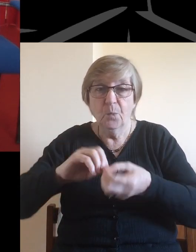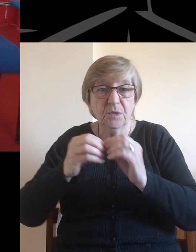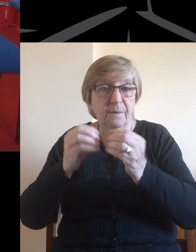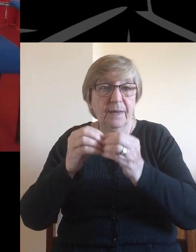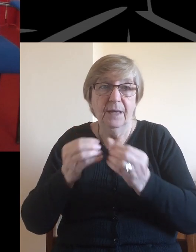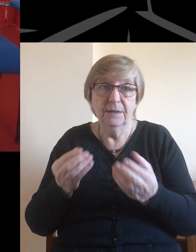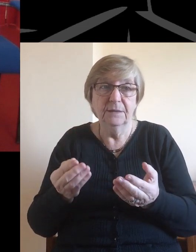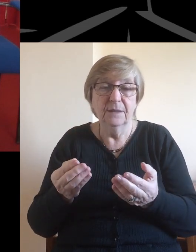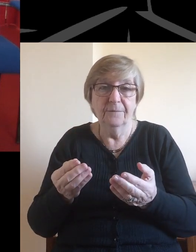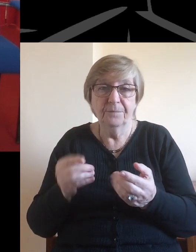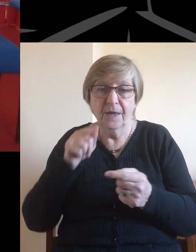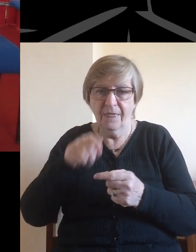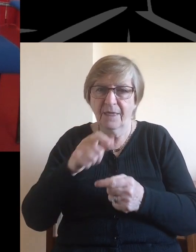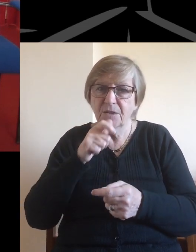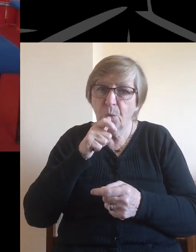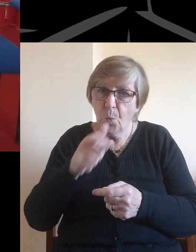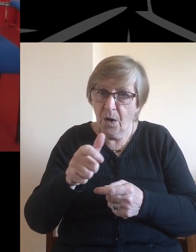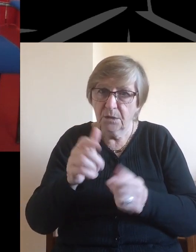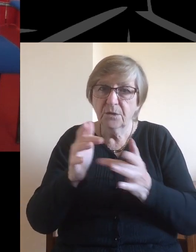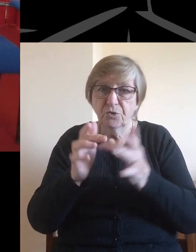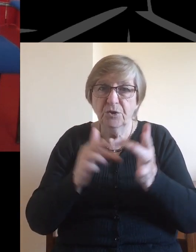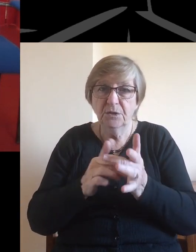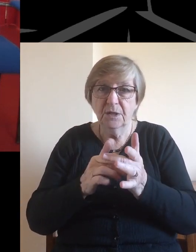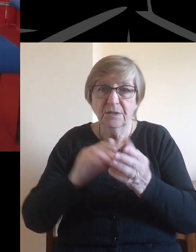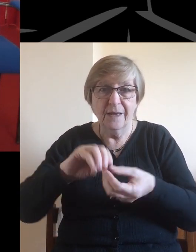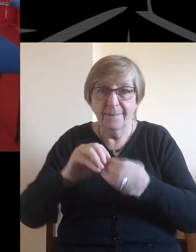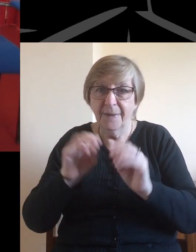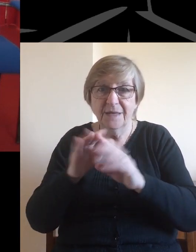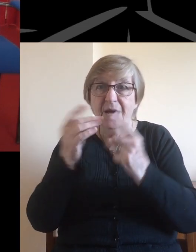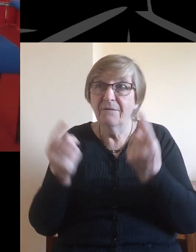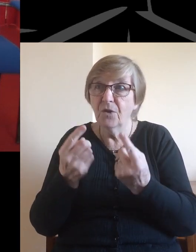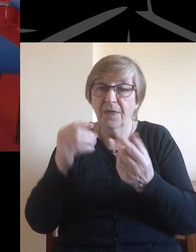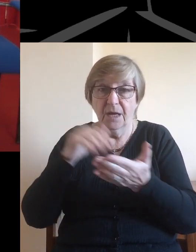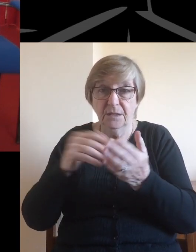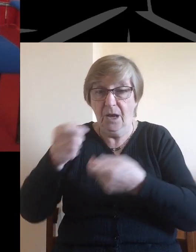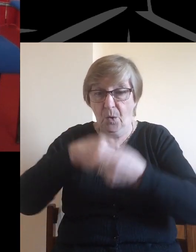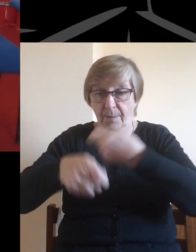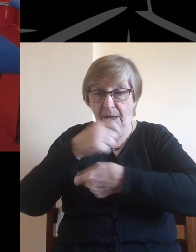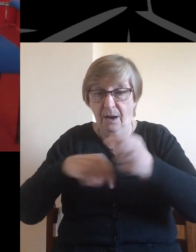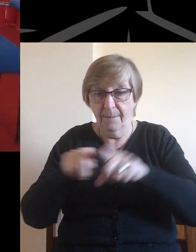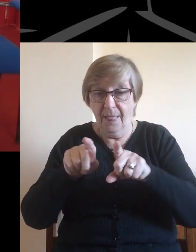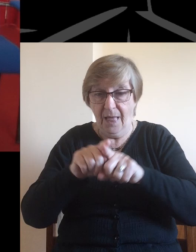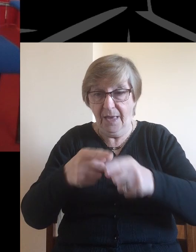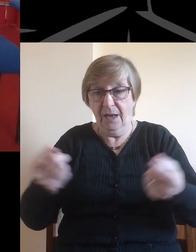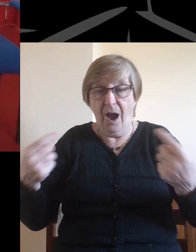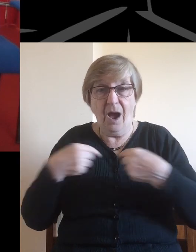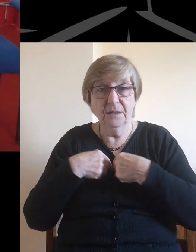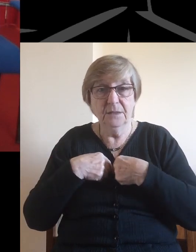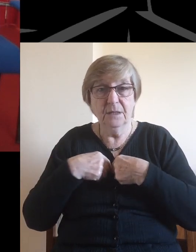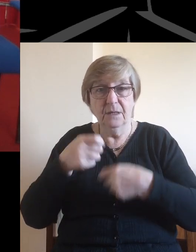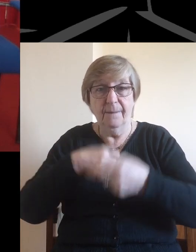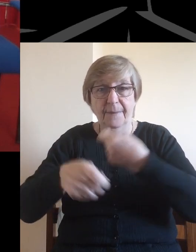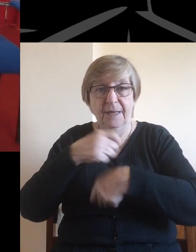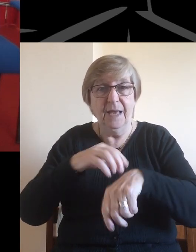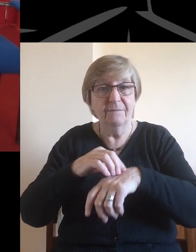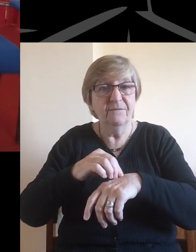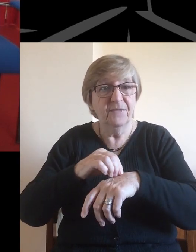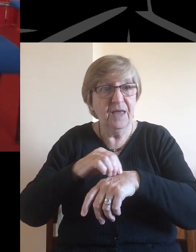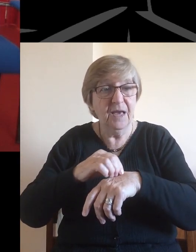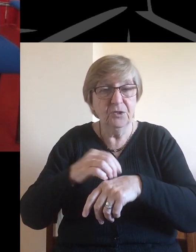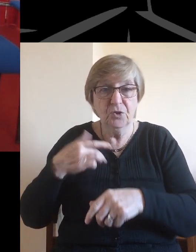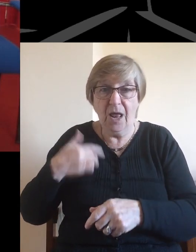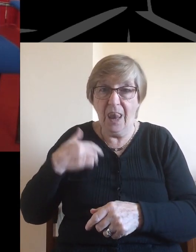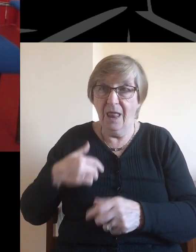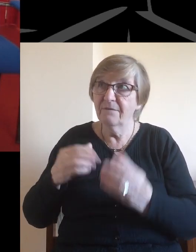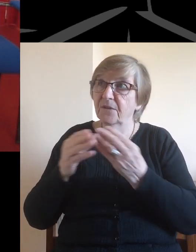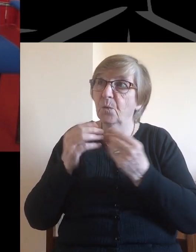made. And this Word who has made everything, verse 3, has become one of us. Verse 14, the Word became flesh and made his